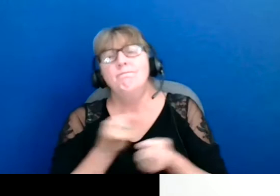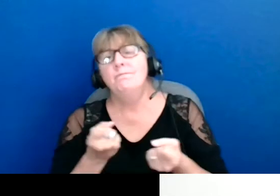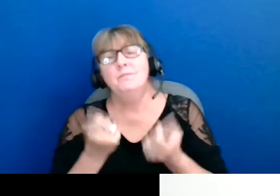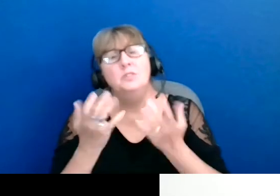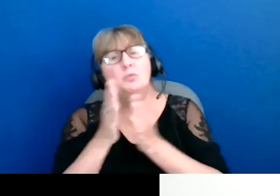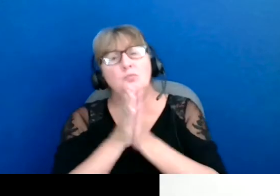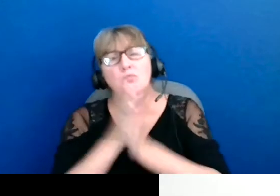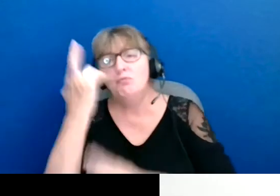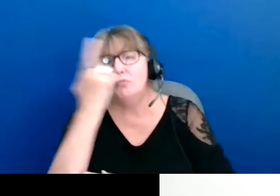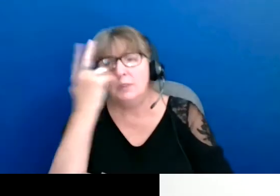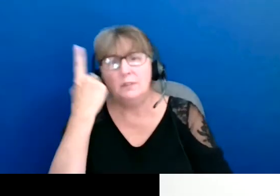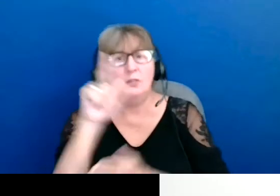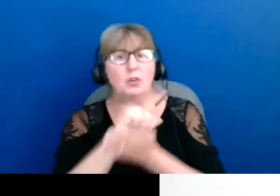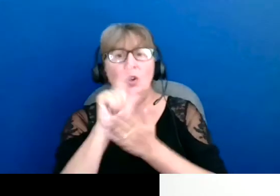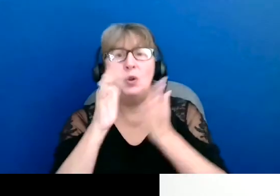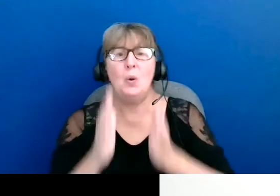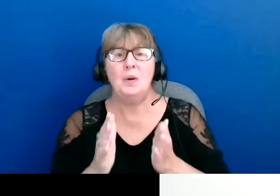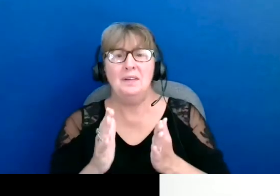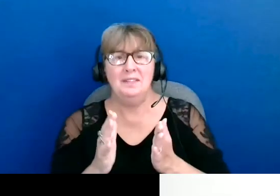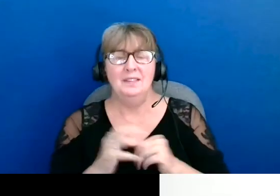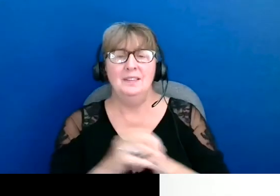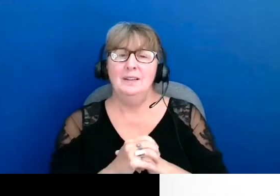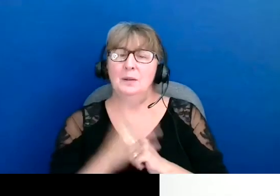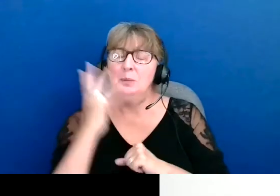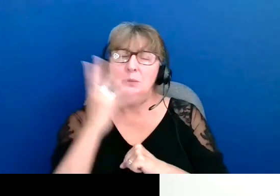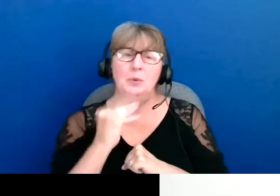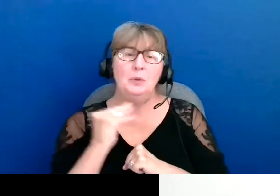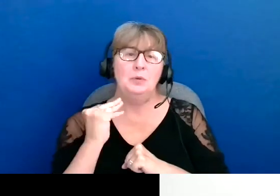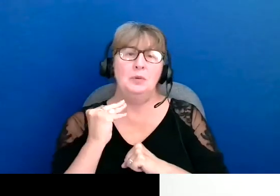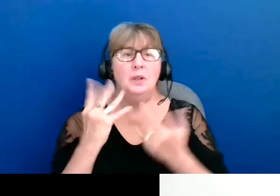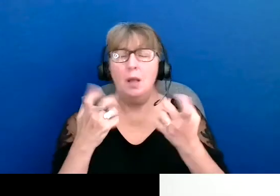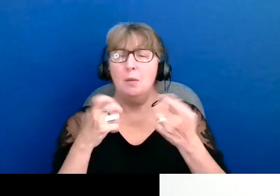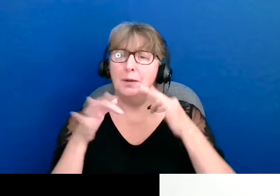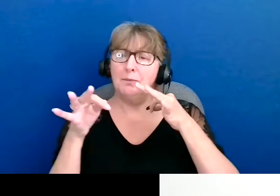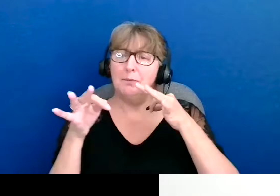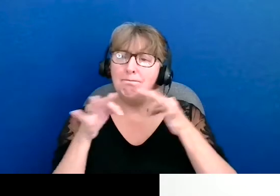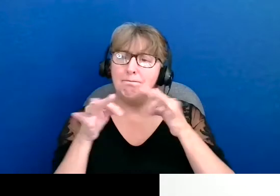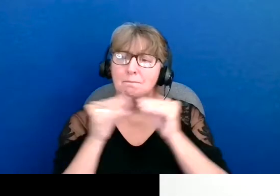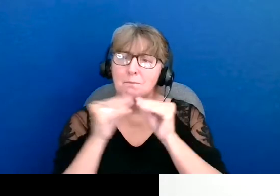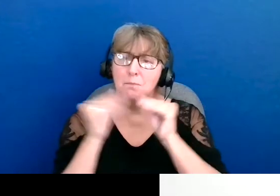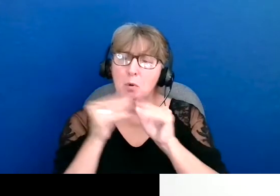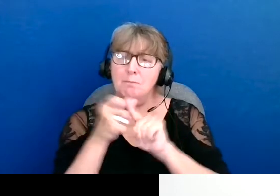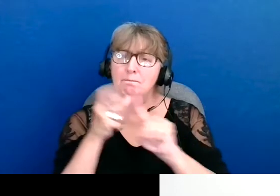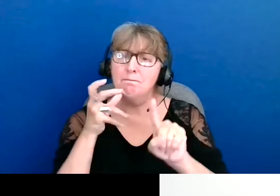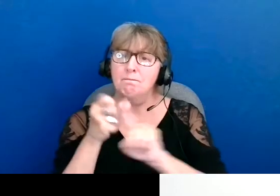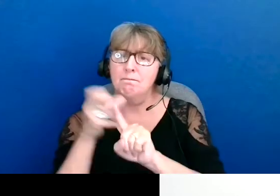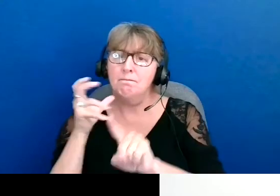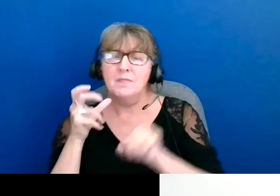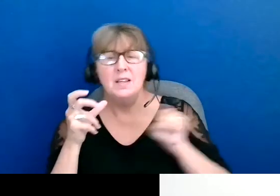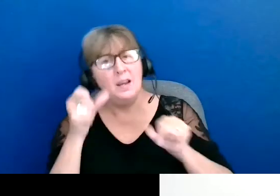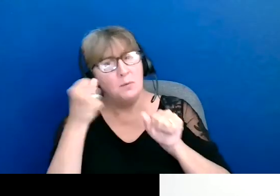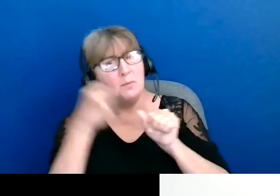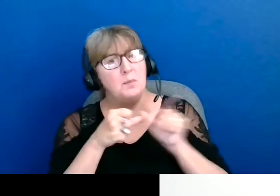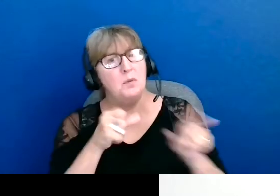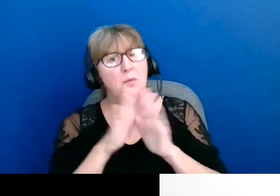is absolutely beautiful. I'd love to talk a little bit more about this. I think there's a couple anecdotes in the book when you are